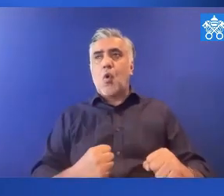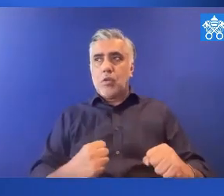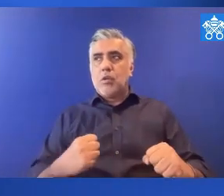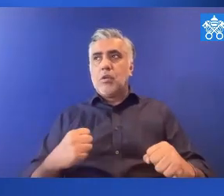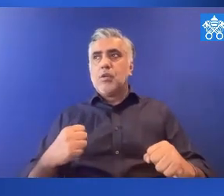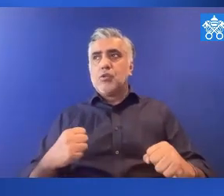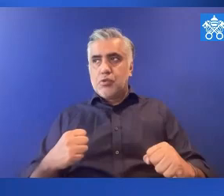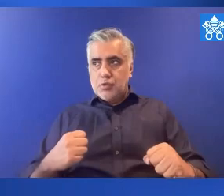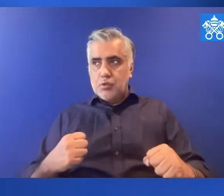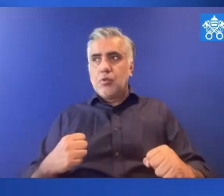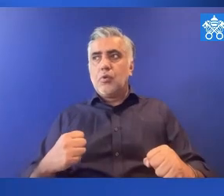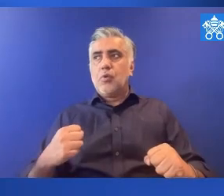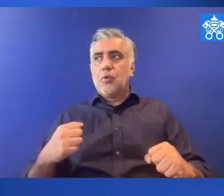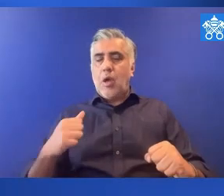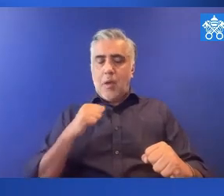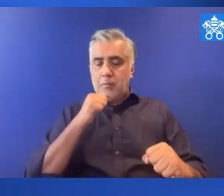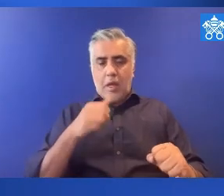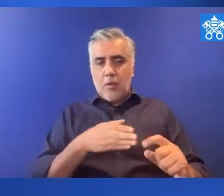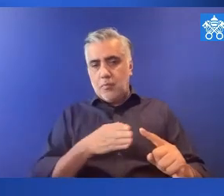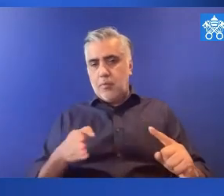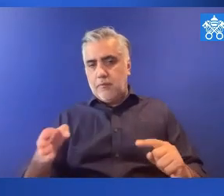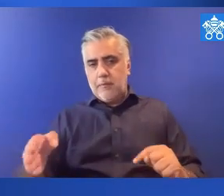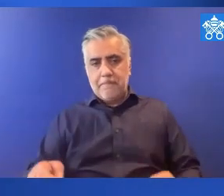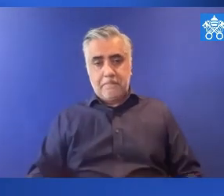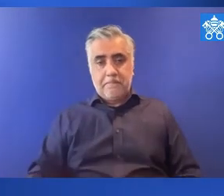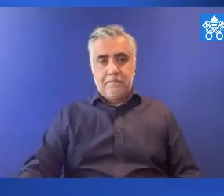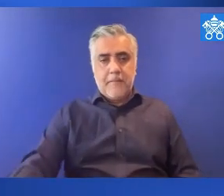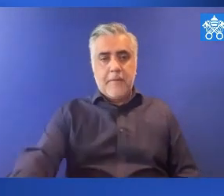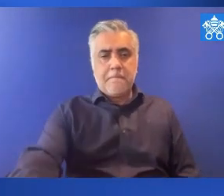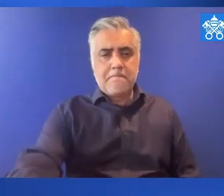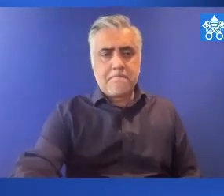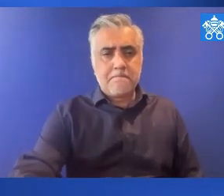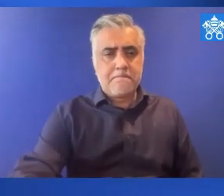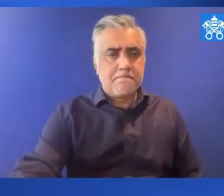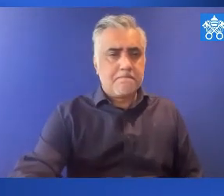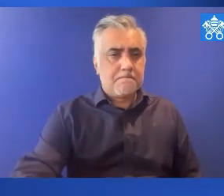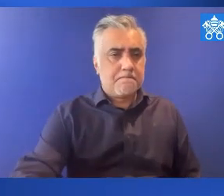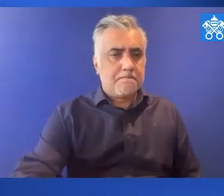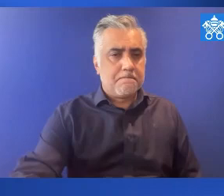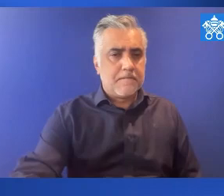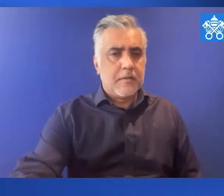my safety, and my stronghold, so that I stand unwavering.